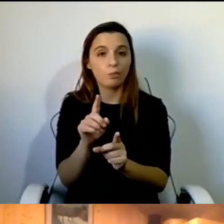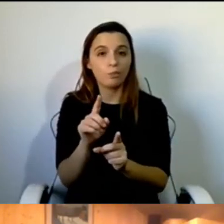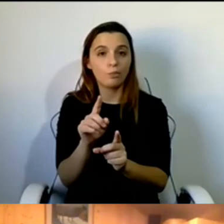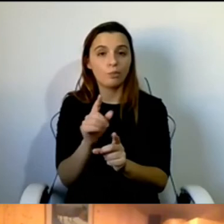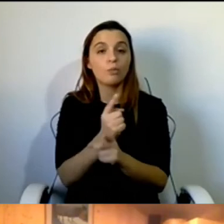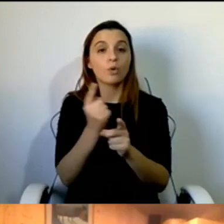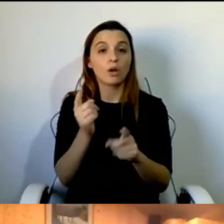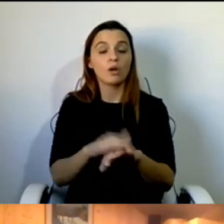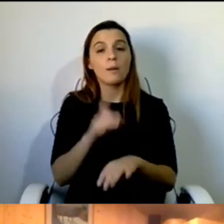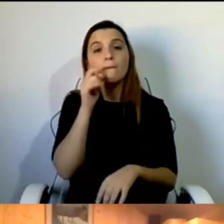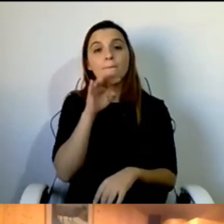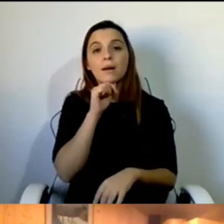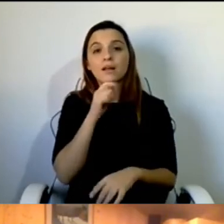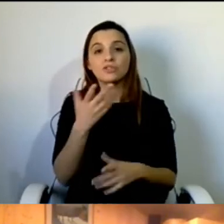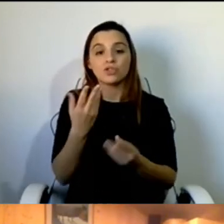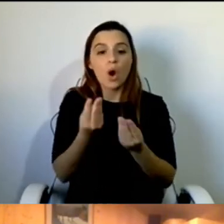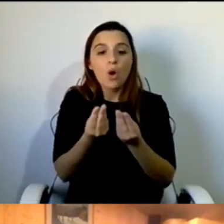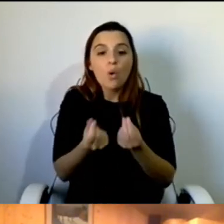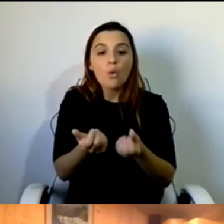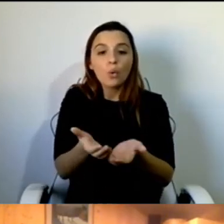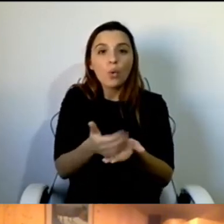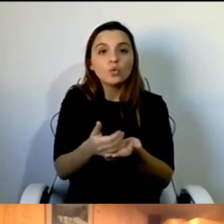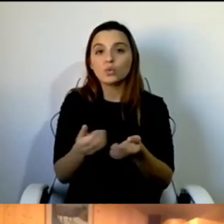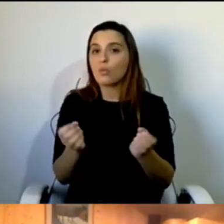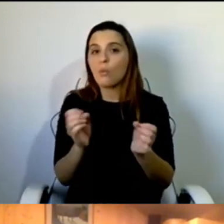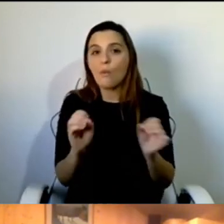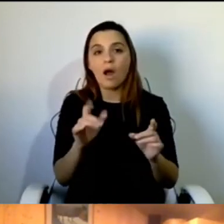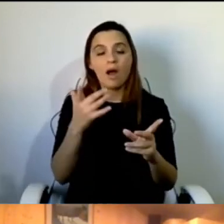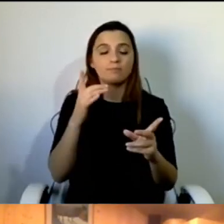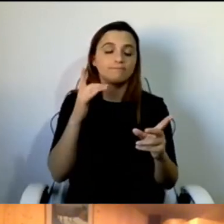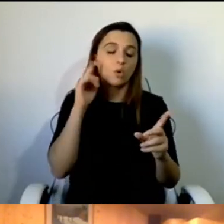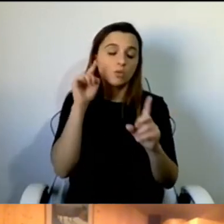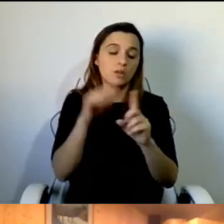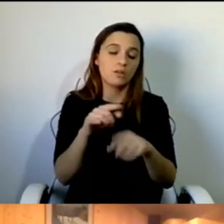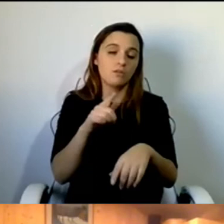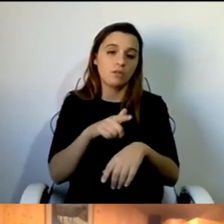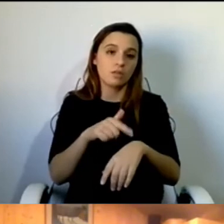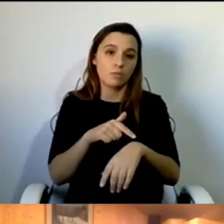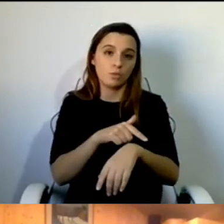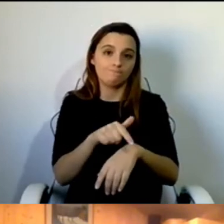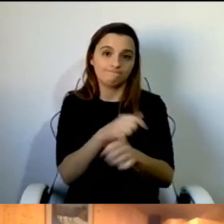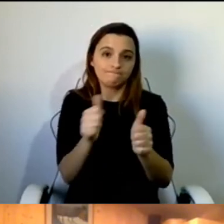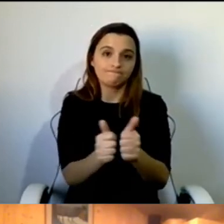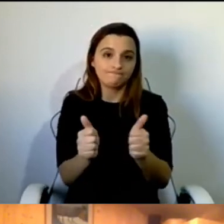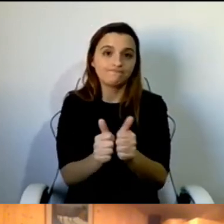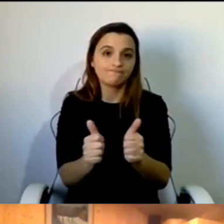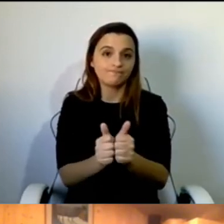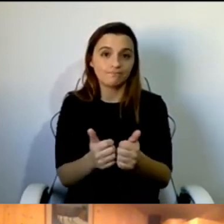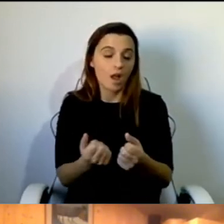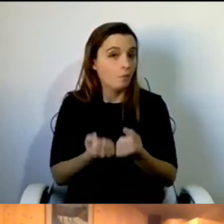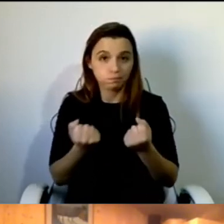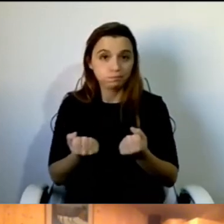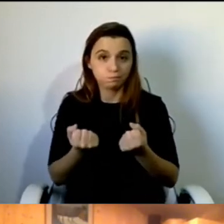spend all the hours with them and might have other kids and need to work. So we are now building small institutions